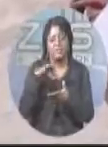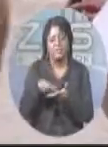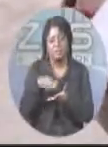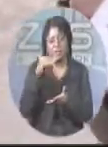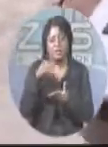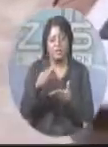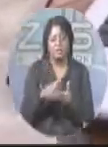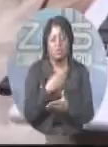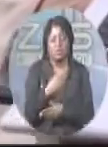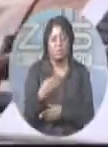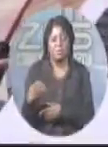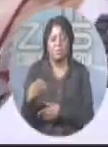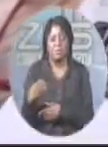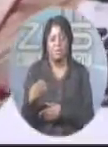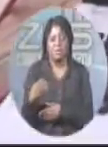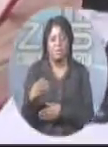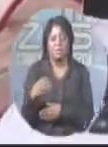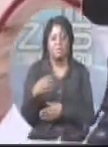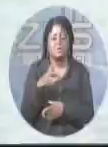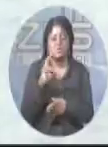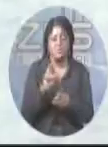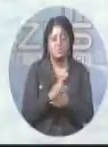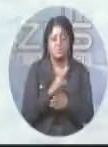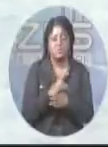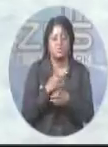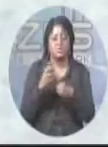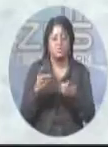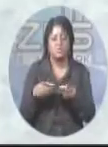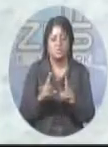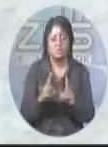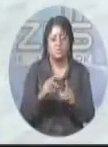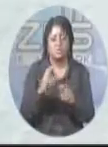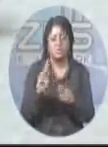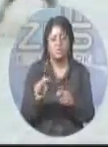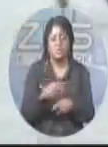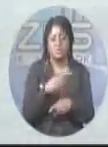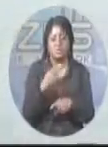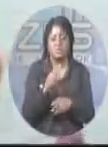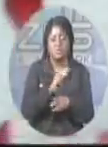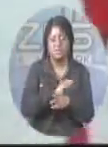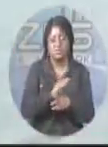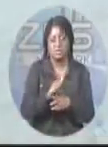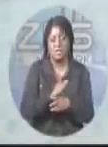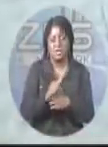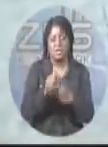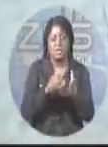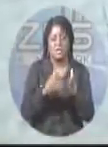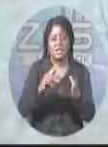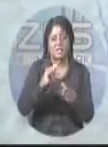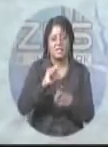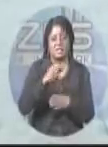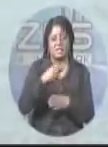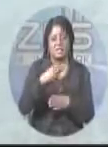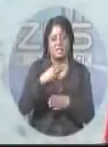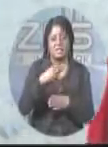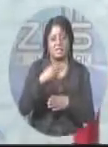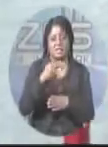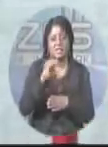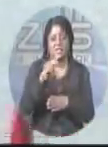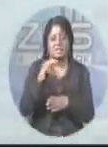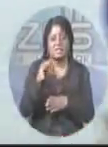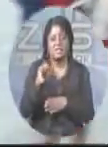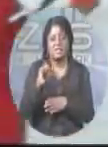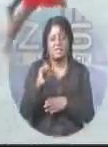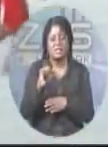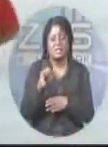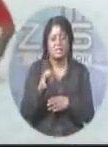equipment came in handy during Thursday's friendly against the number 5 team in the world, Tahiti, who plays an up-tempo style game and has a Golden Glove